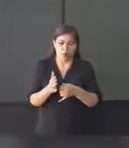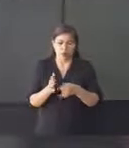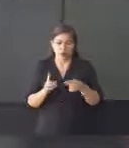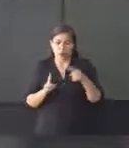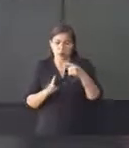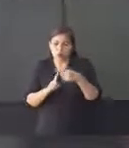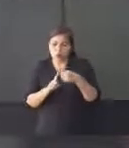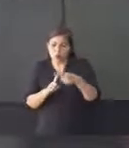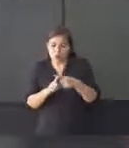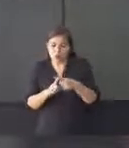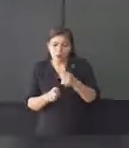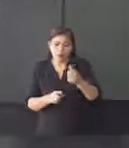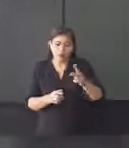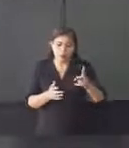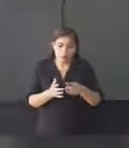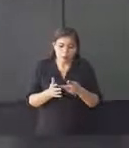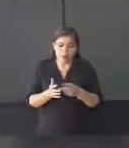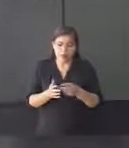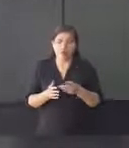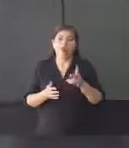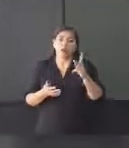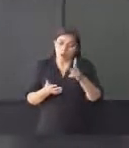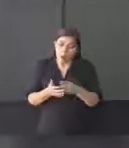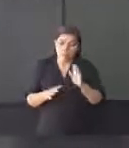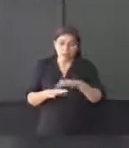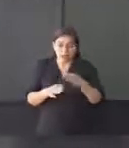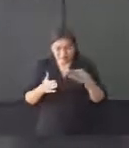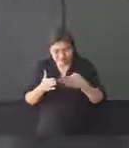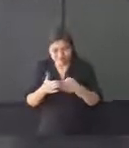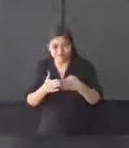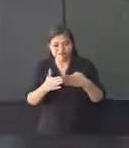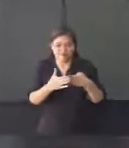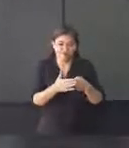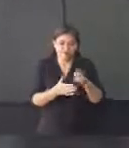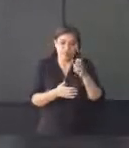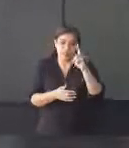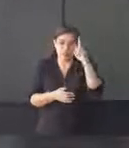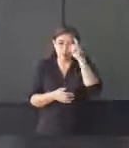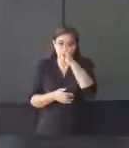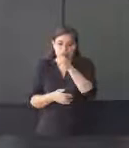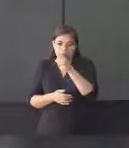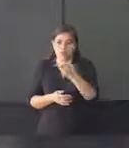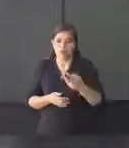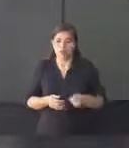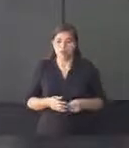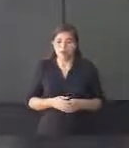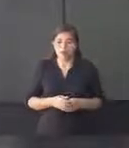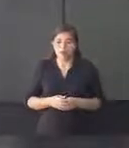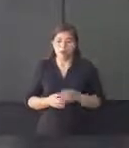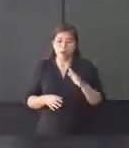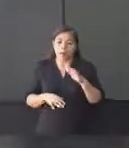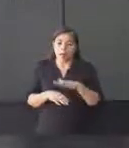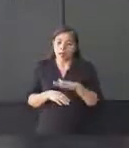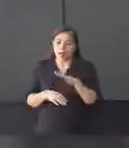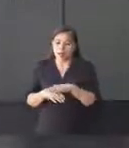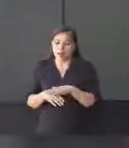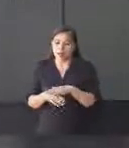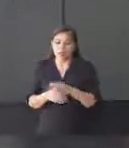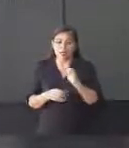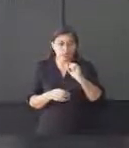a positive point of view. There will be more Trumps and more Bolsonaros. There will be